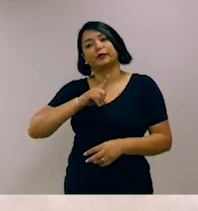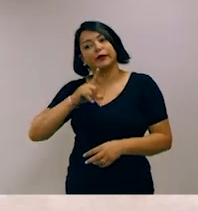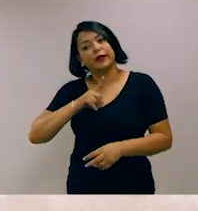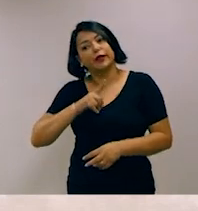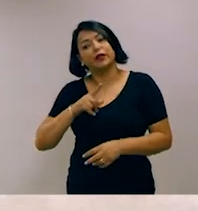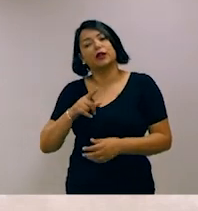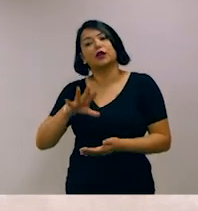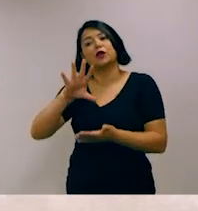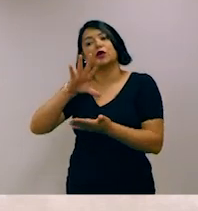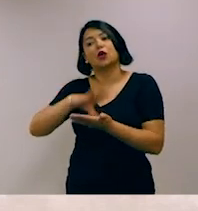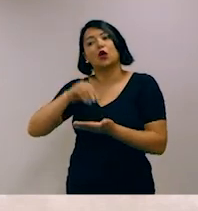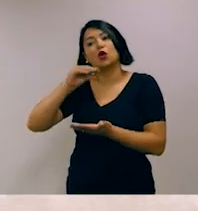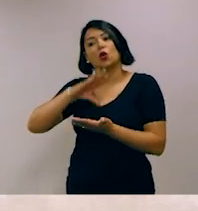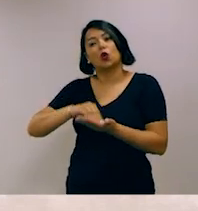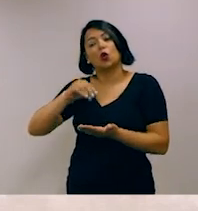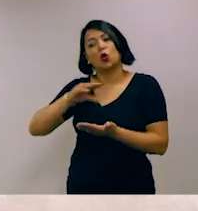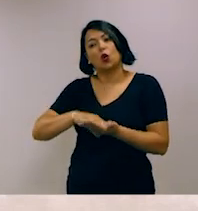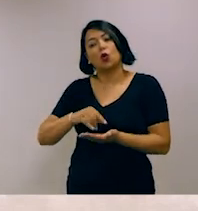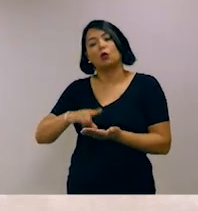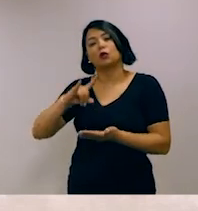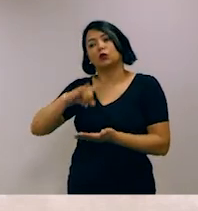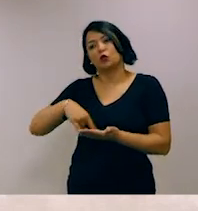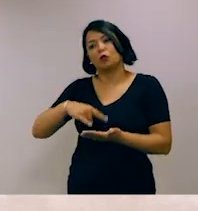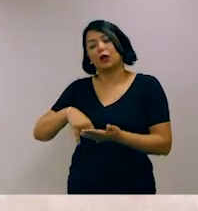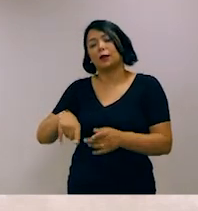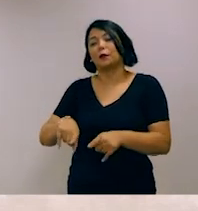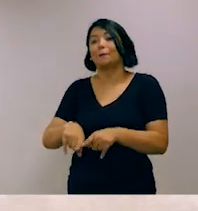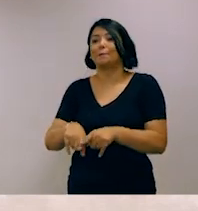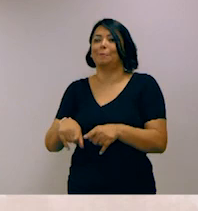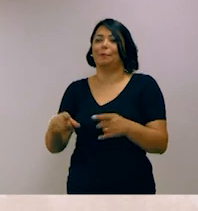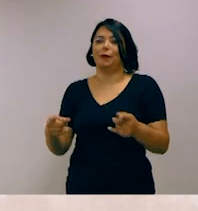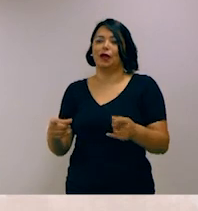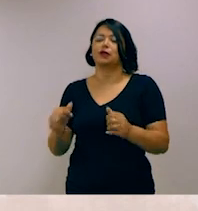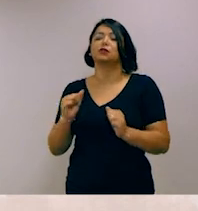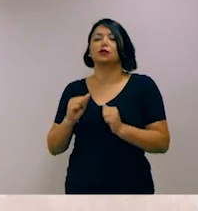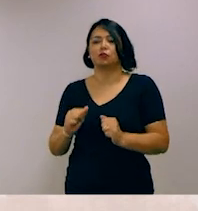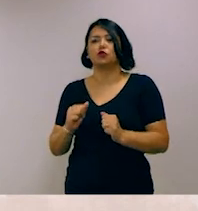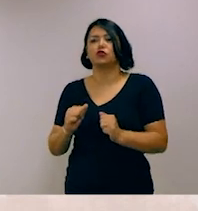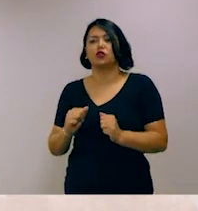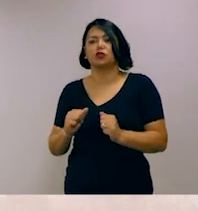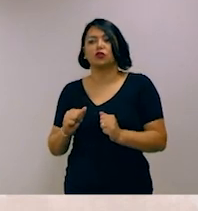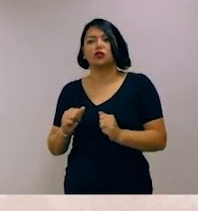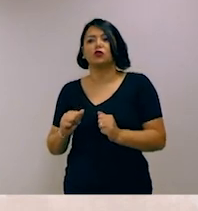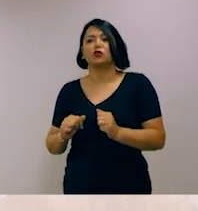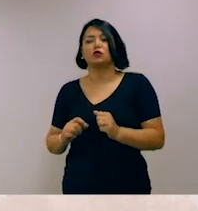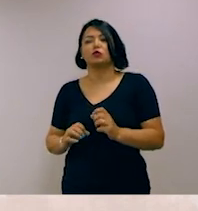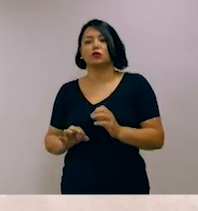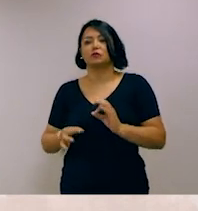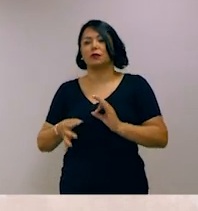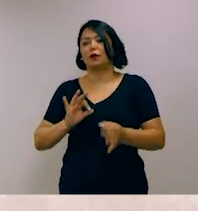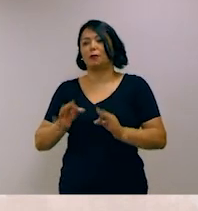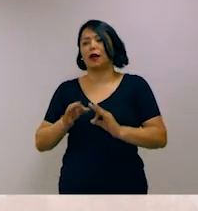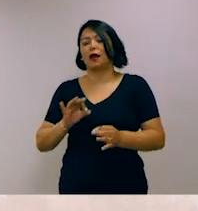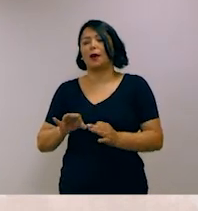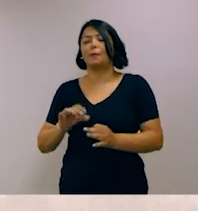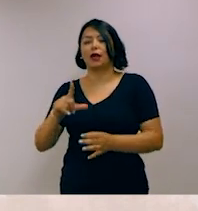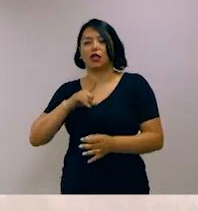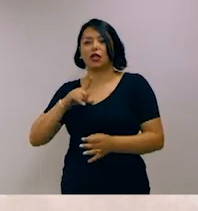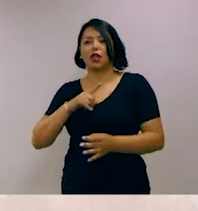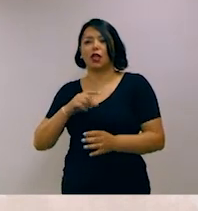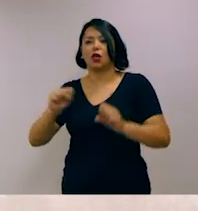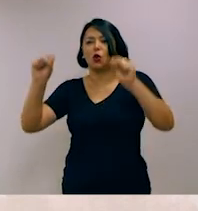business, so it's nothing that can be corrected when it comes to the extraction of data. It's not